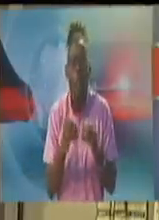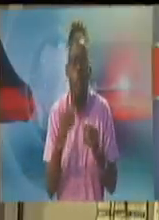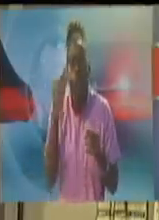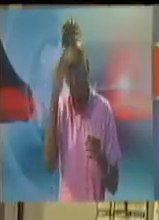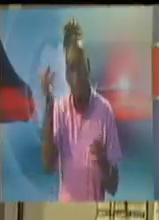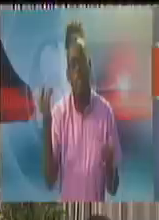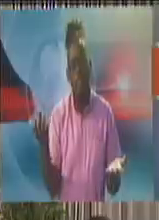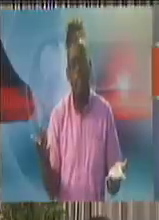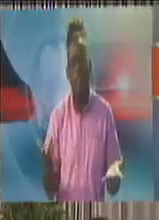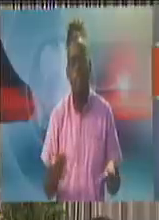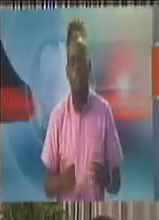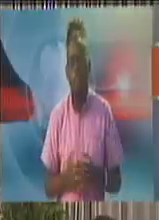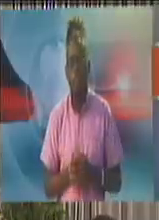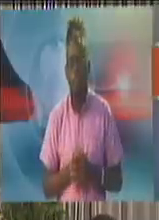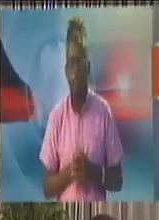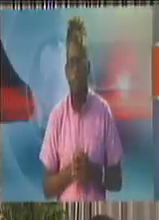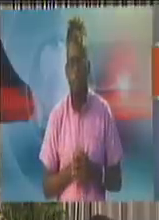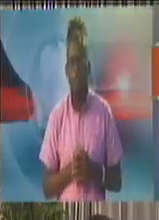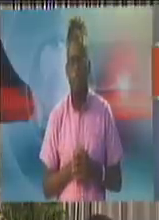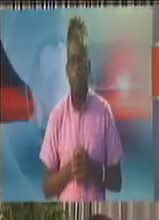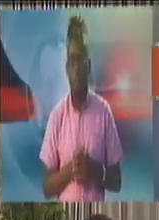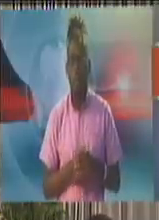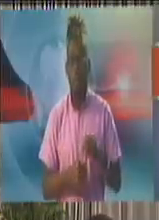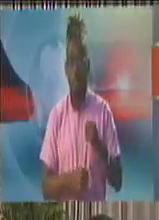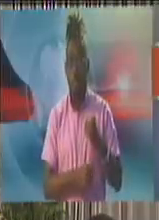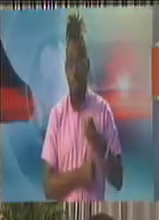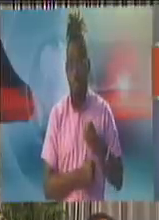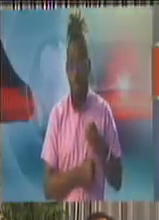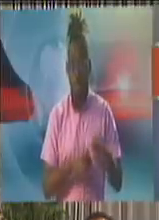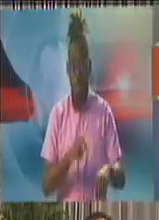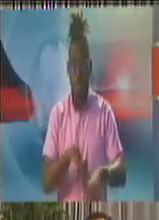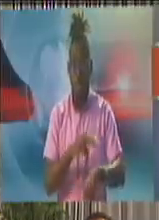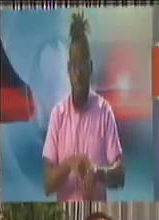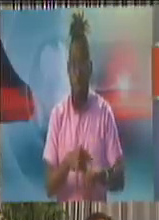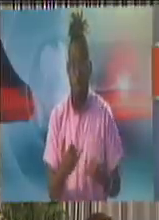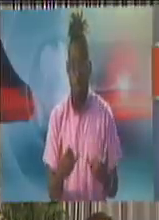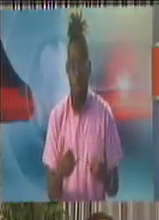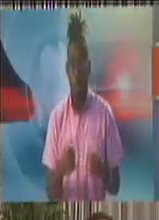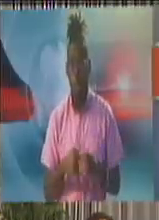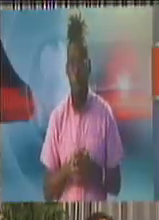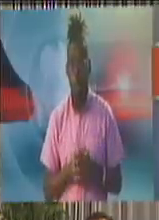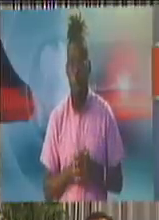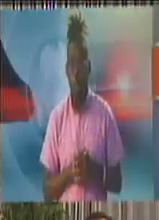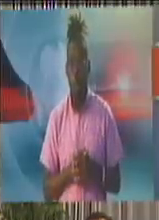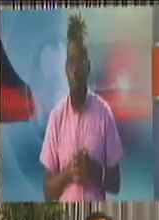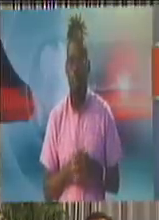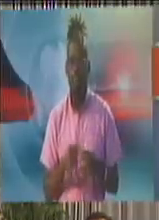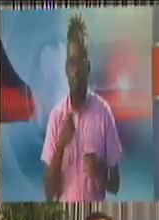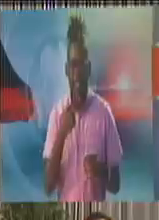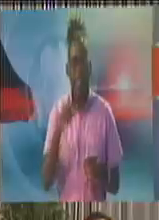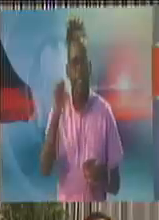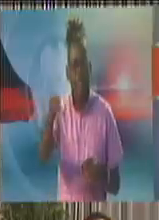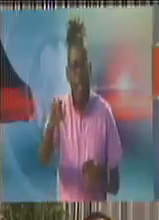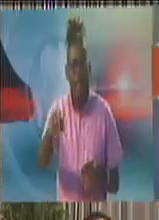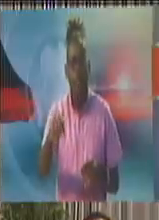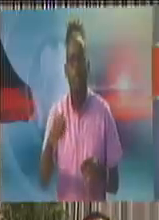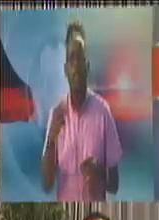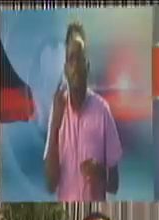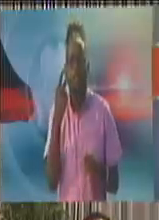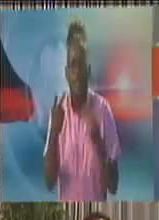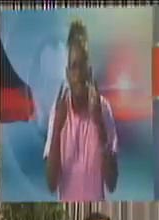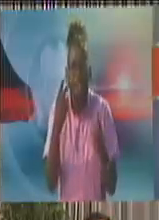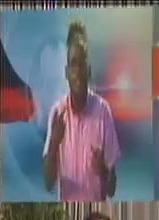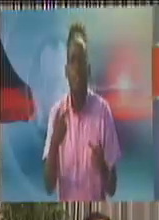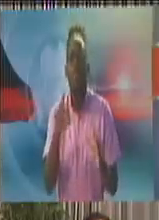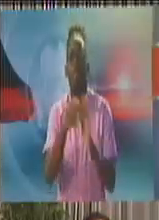Okay, thank you very much for that question. Oh, the answer is yes, we are having a decrease in